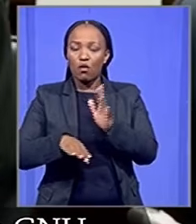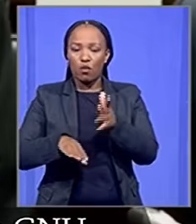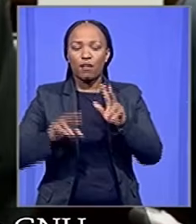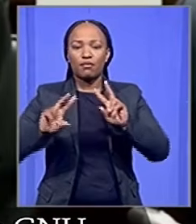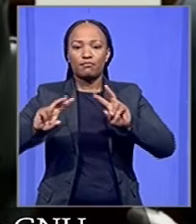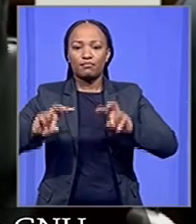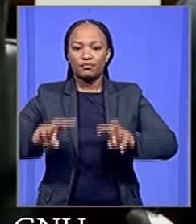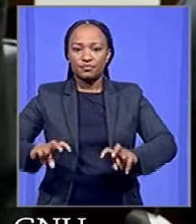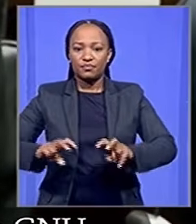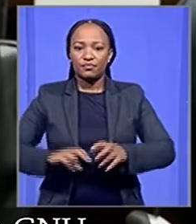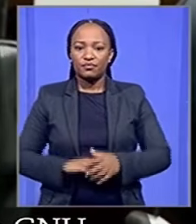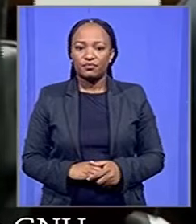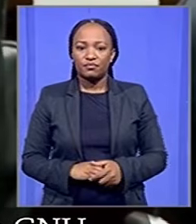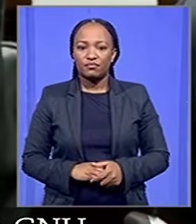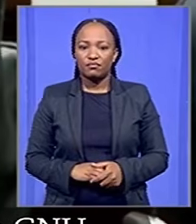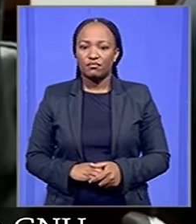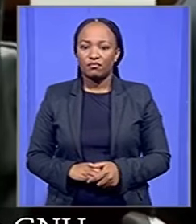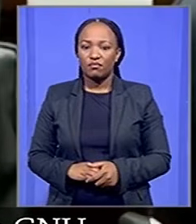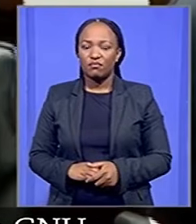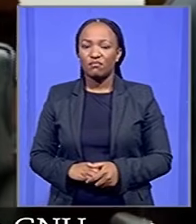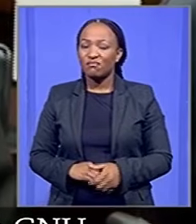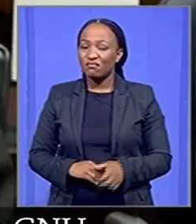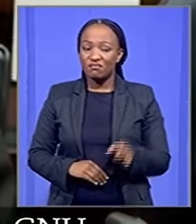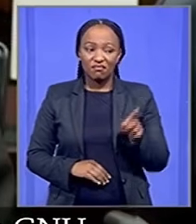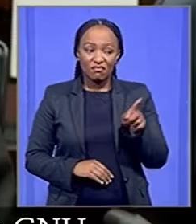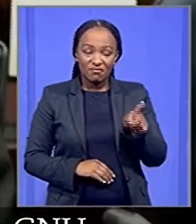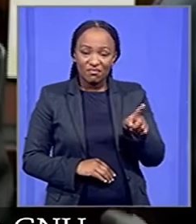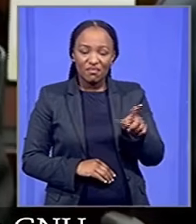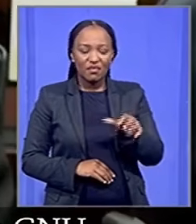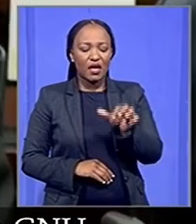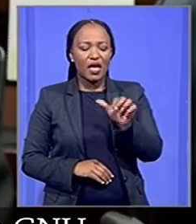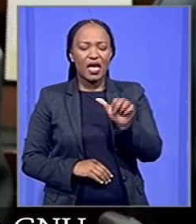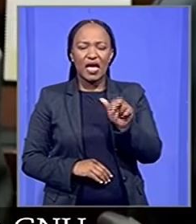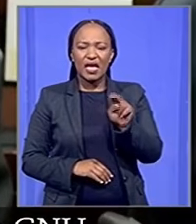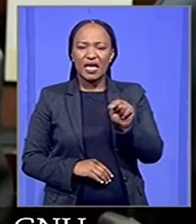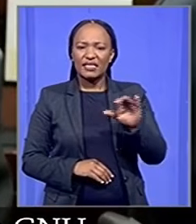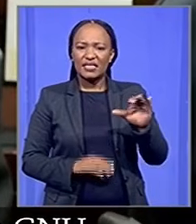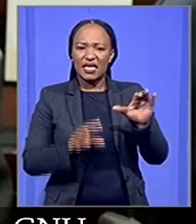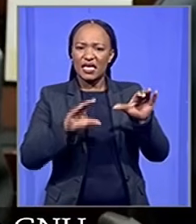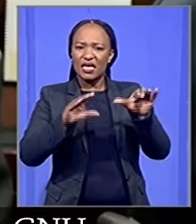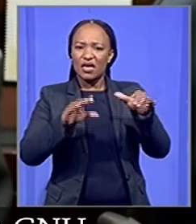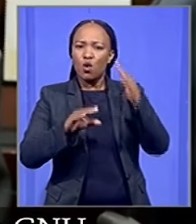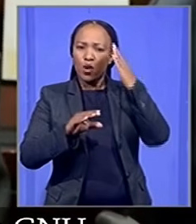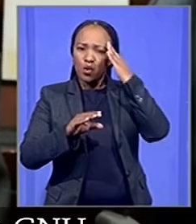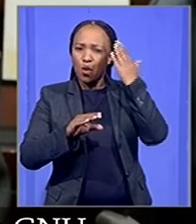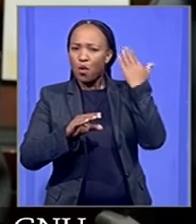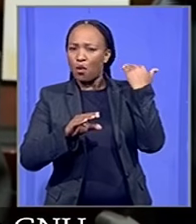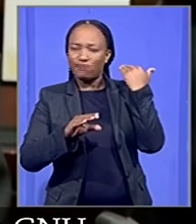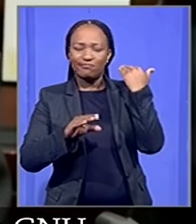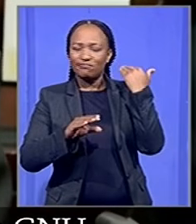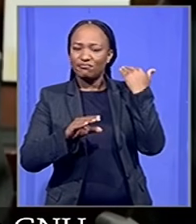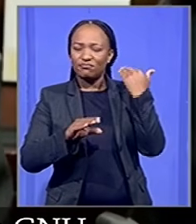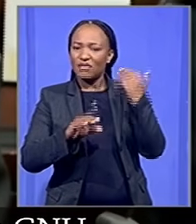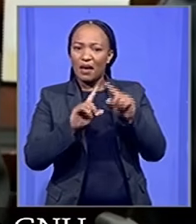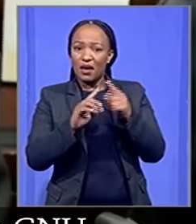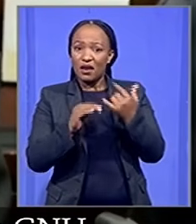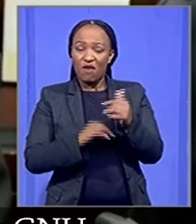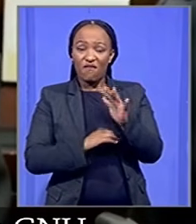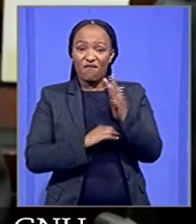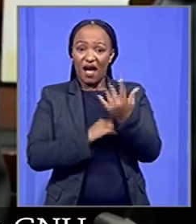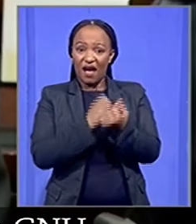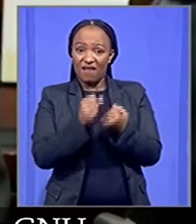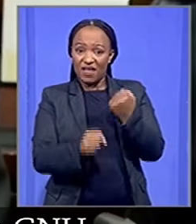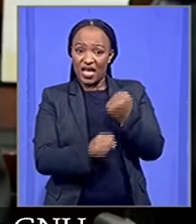the ANC that we used to know, particularly over the past 5 years under the leadership of